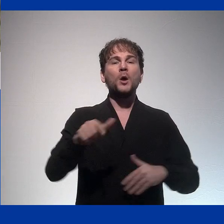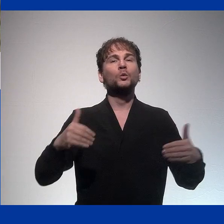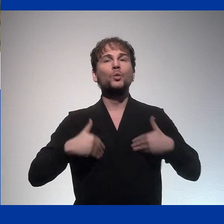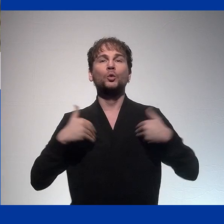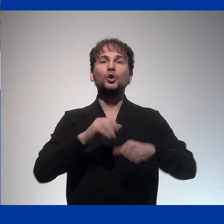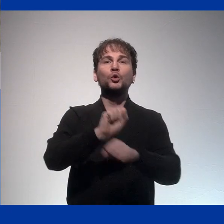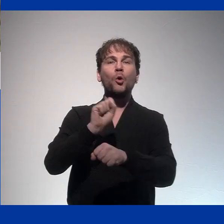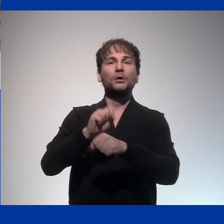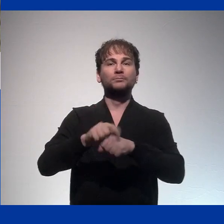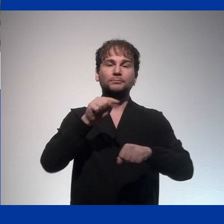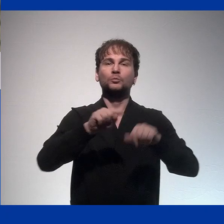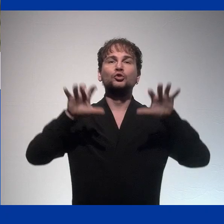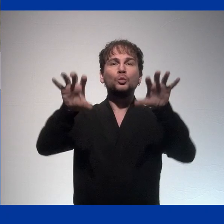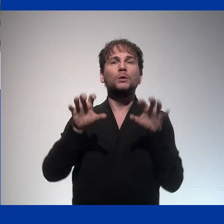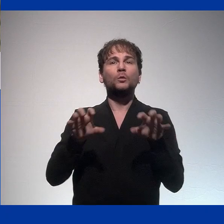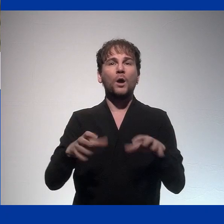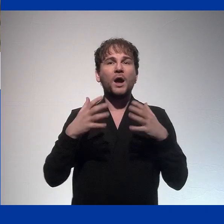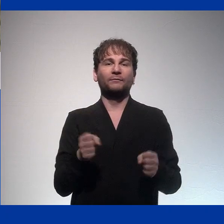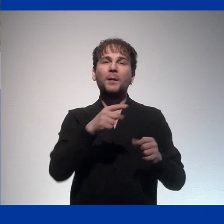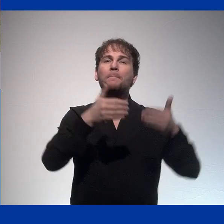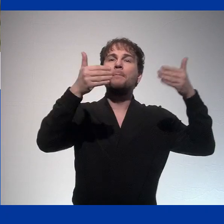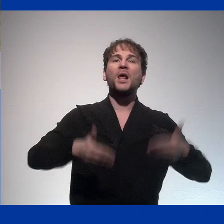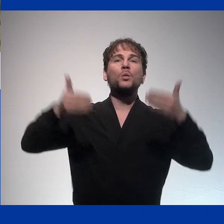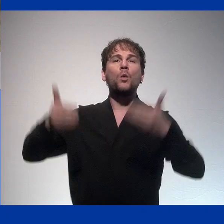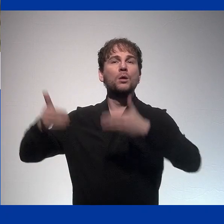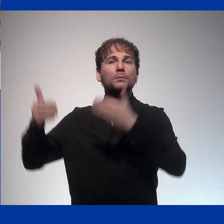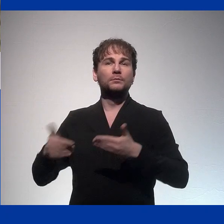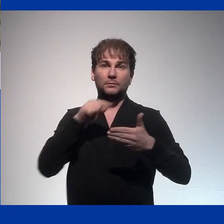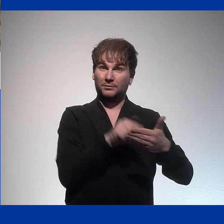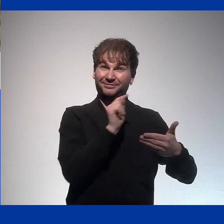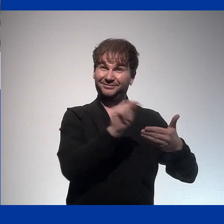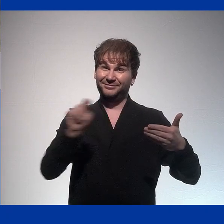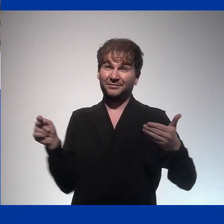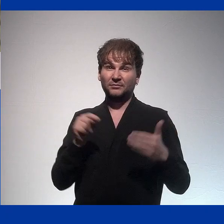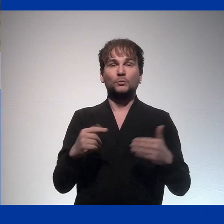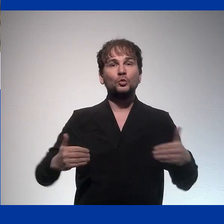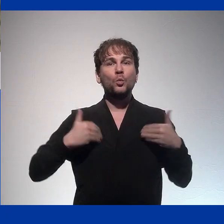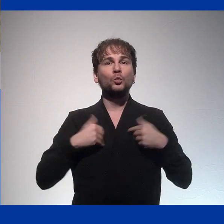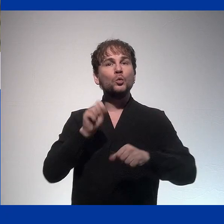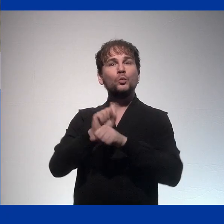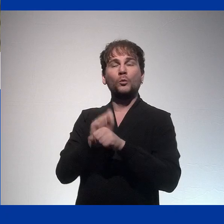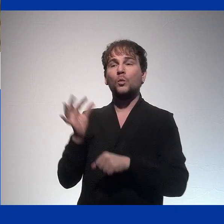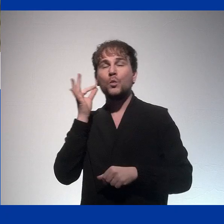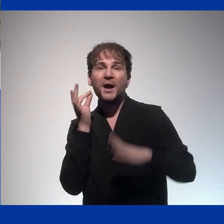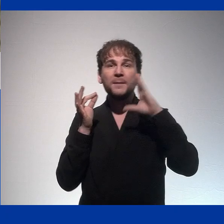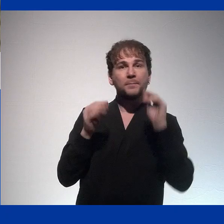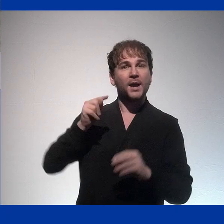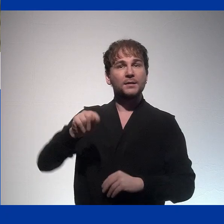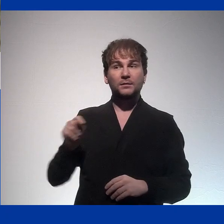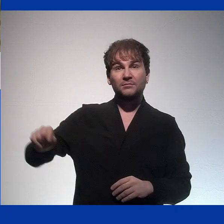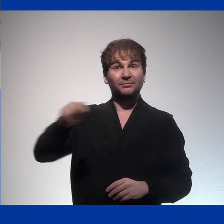can really add a great value to it, because it comes from our experience, everyday